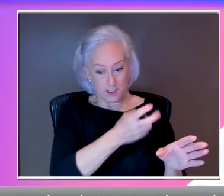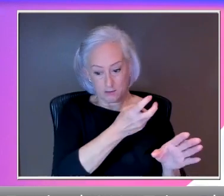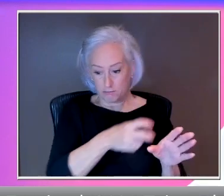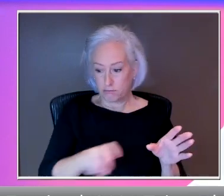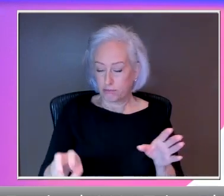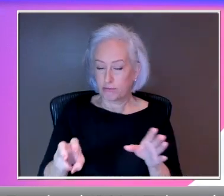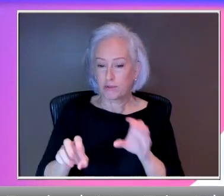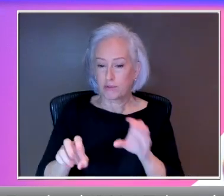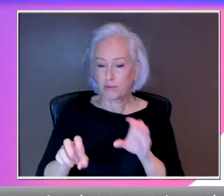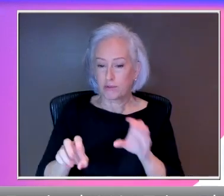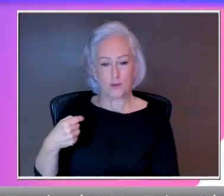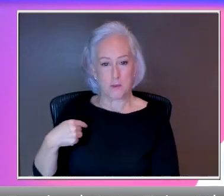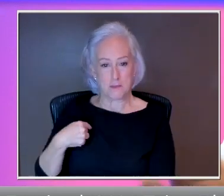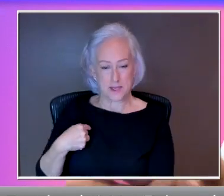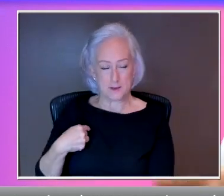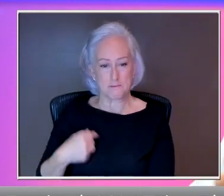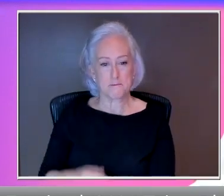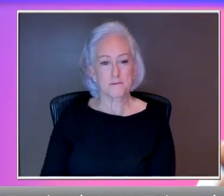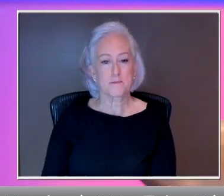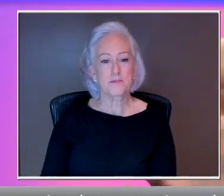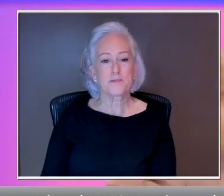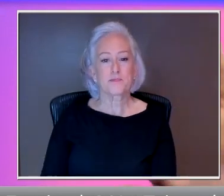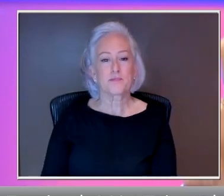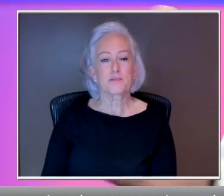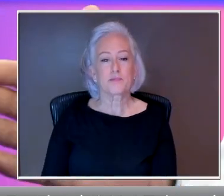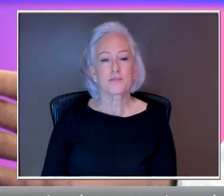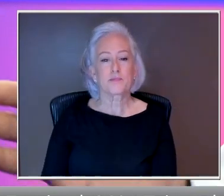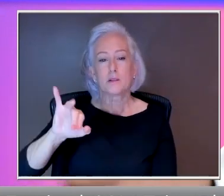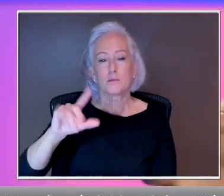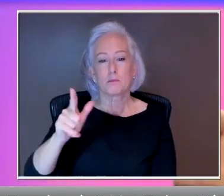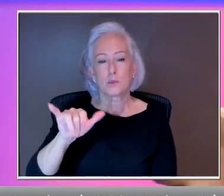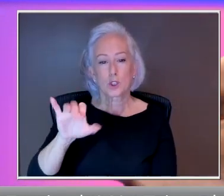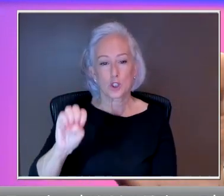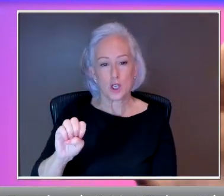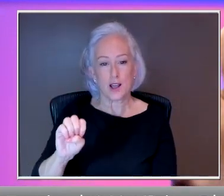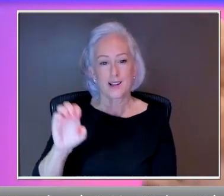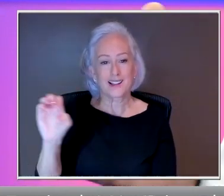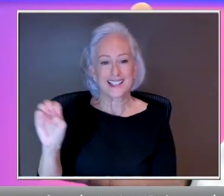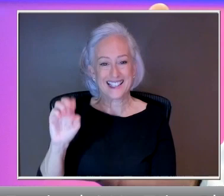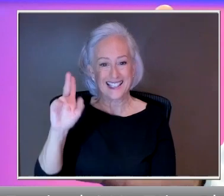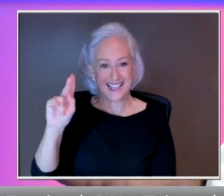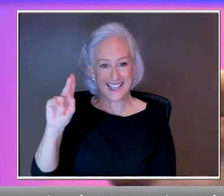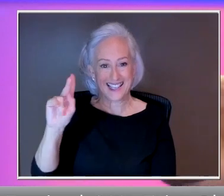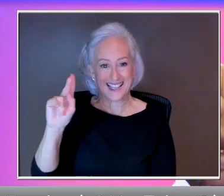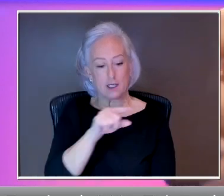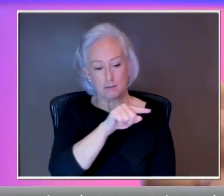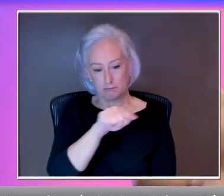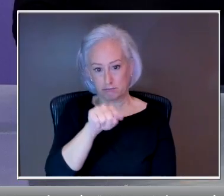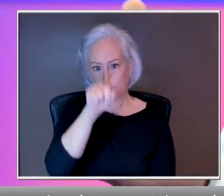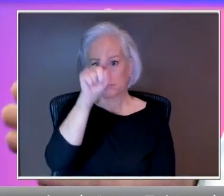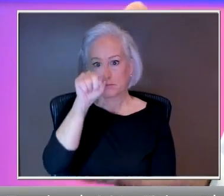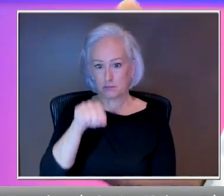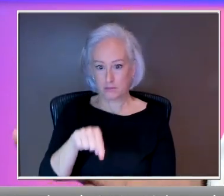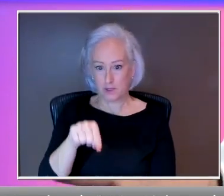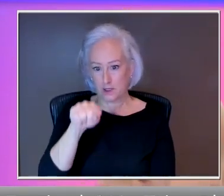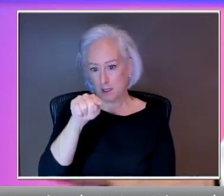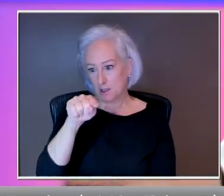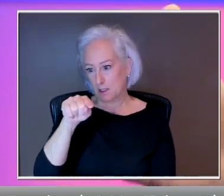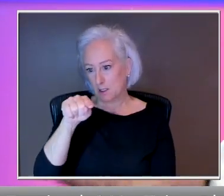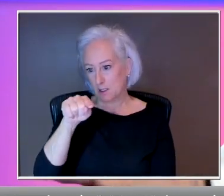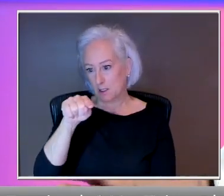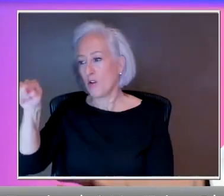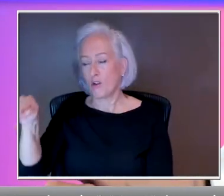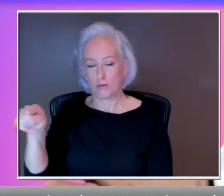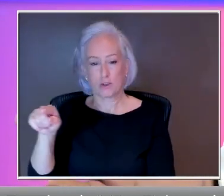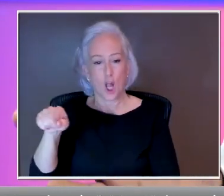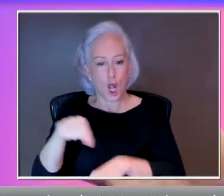looked at Michelle's EKG, her EKG did look long. It's correct. Her EKG, that QT interval was about